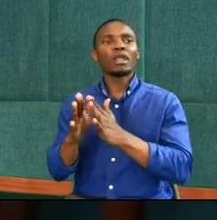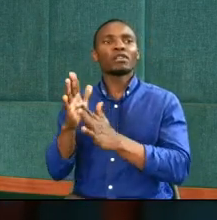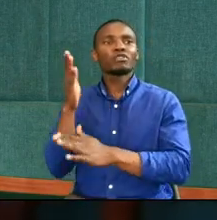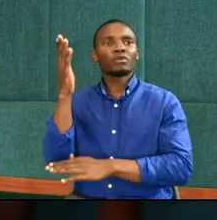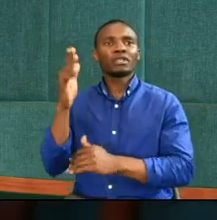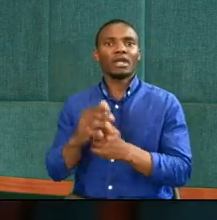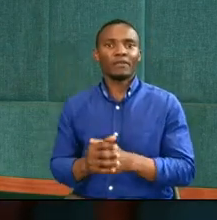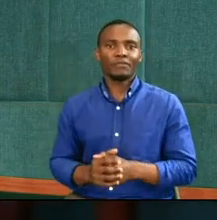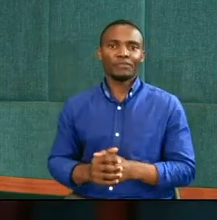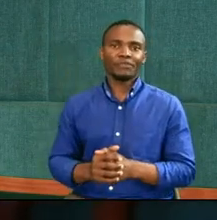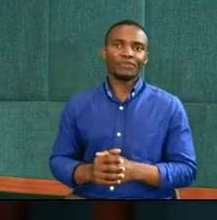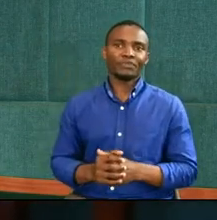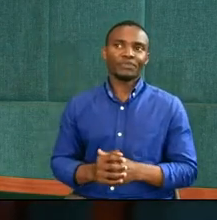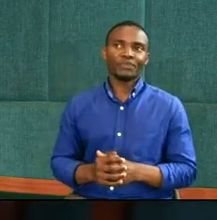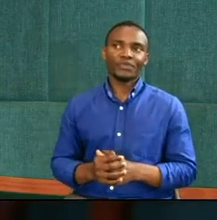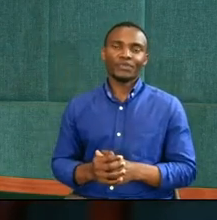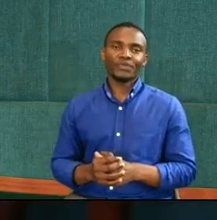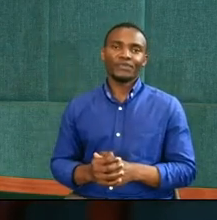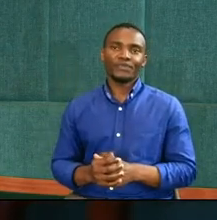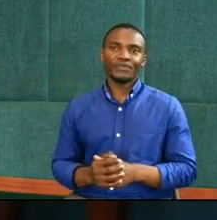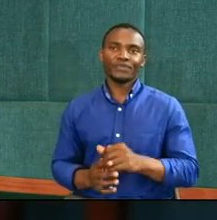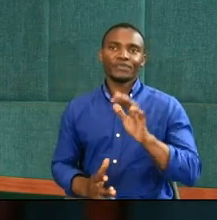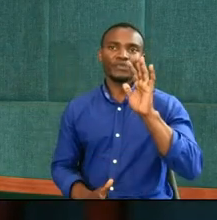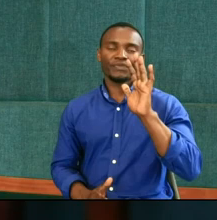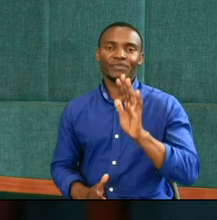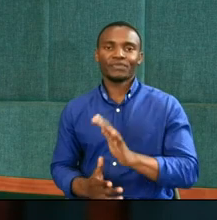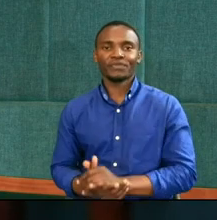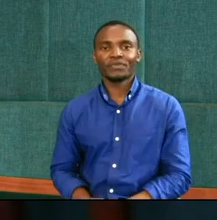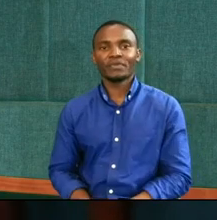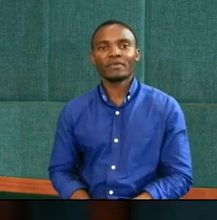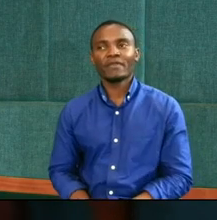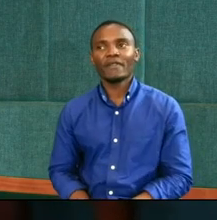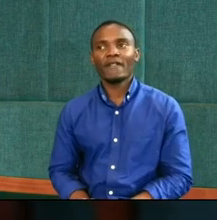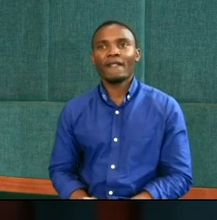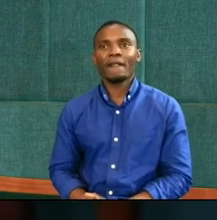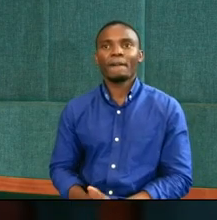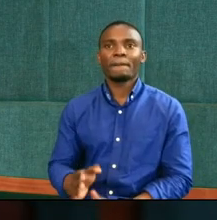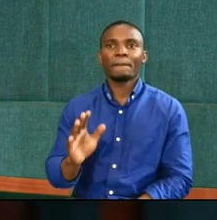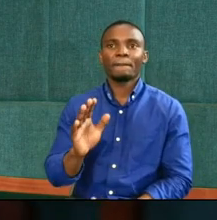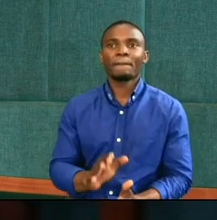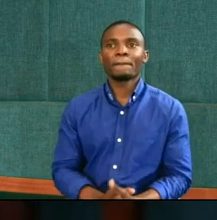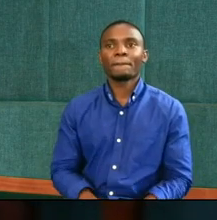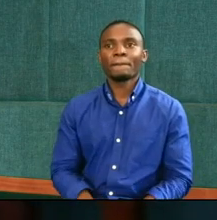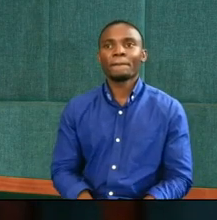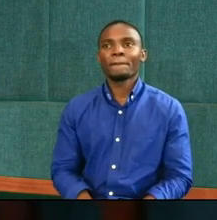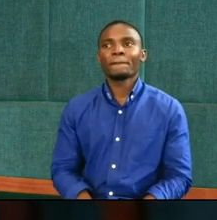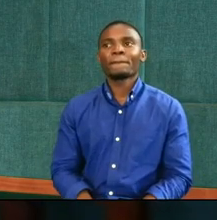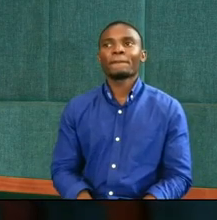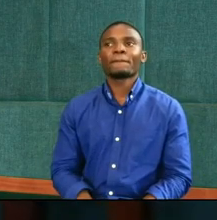there in the number? God bless you. God bless you. God, keep your hands up.